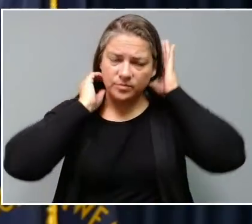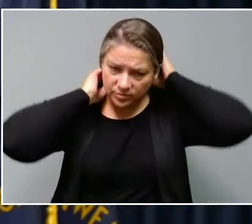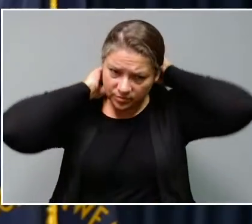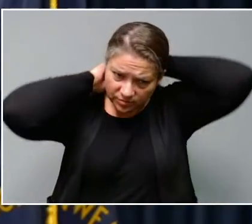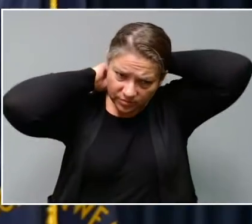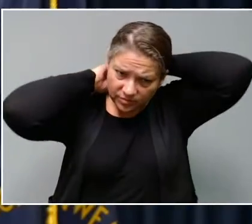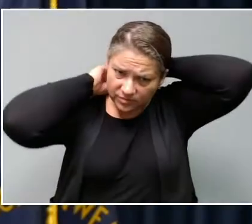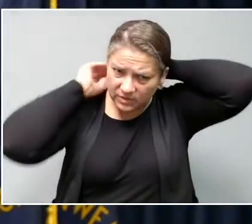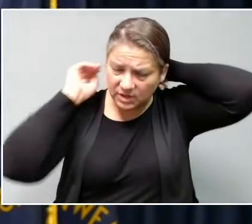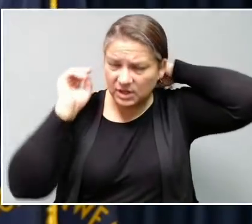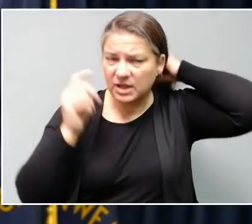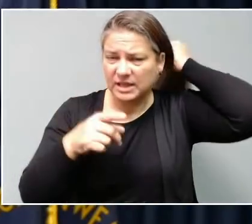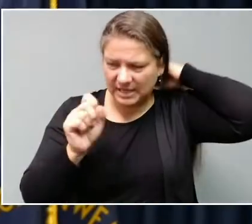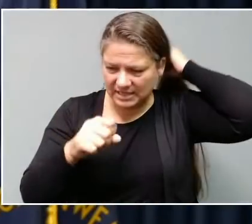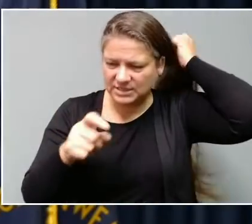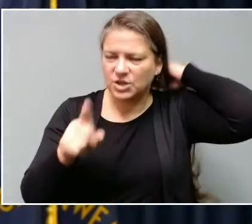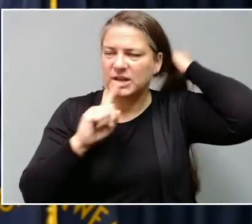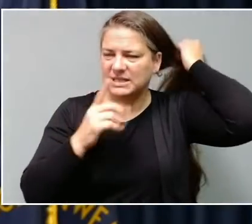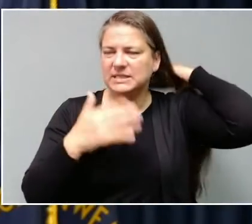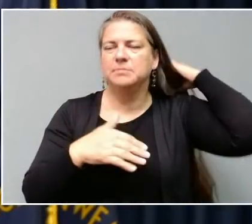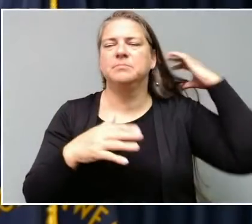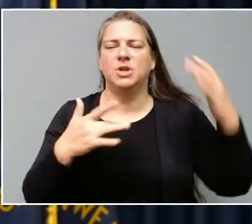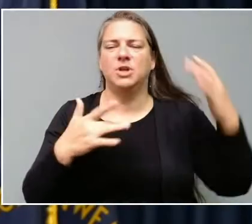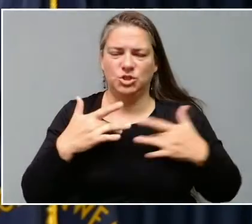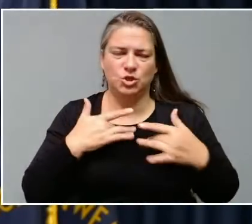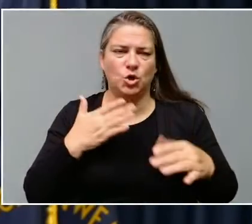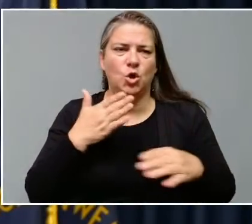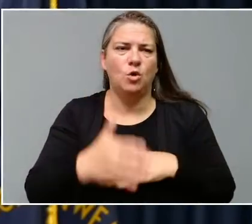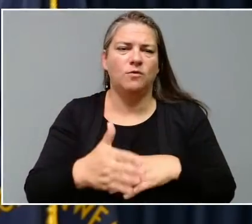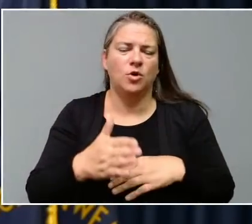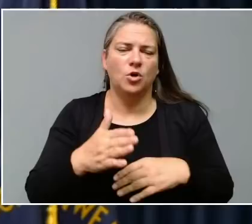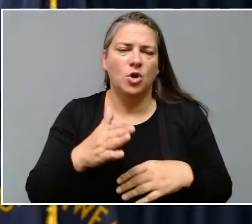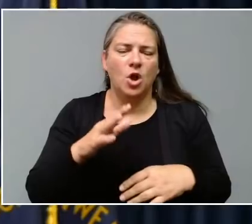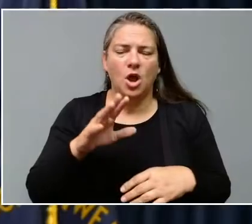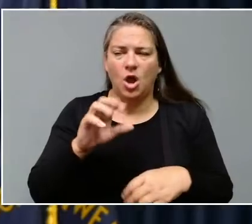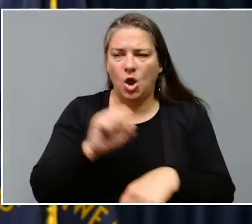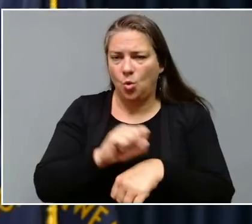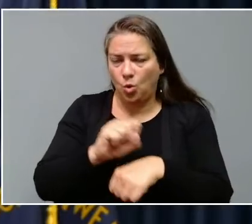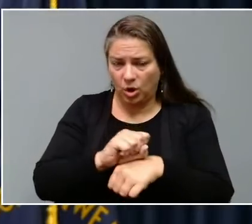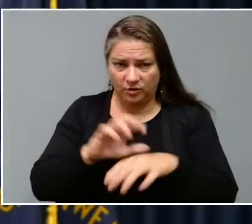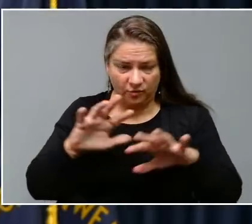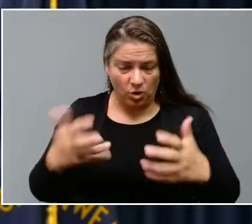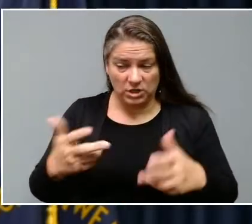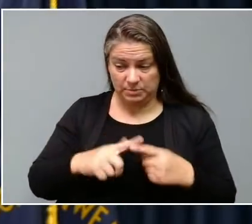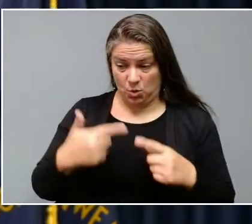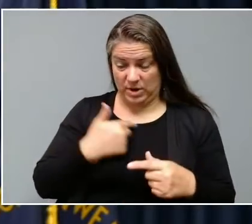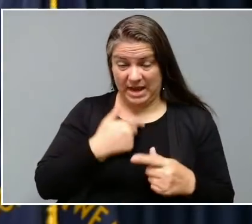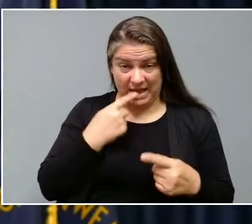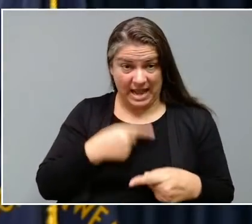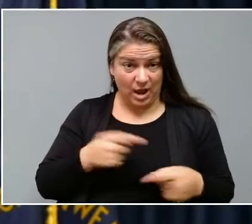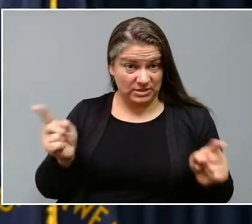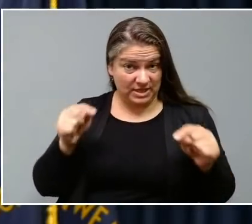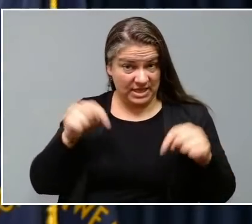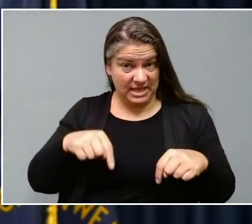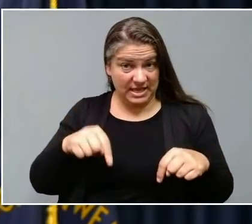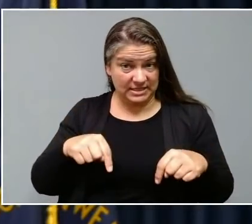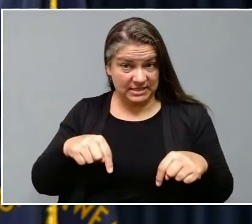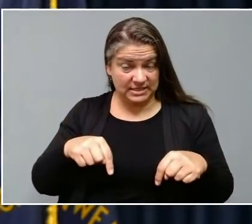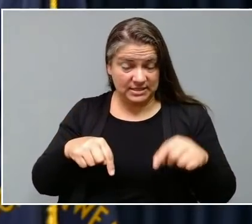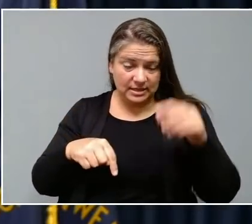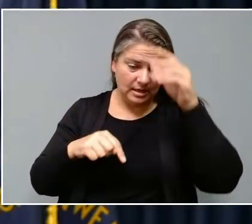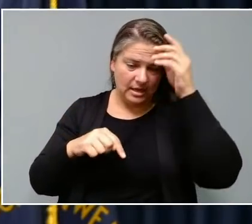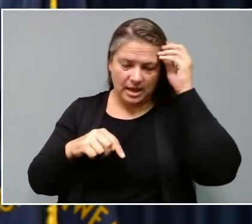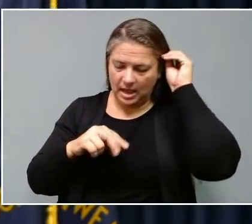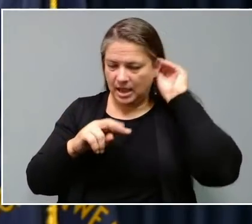general concern out there on workforce, but when we are announcing these, it means that the